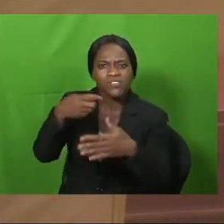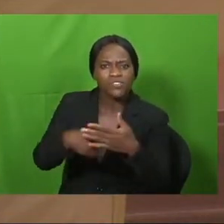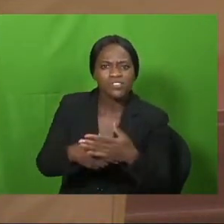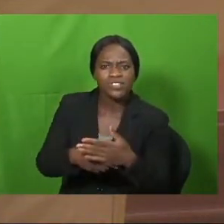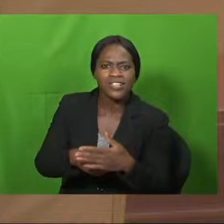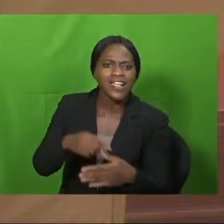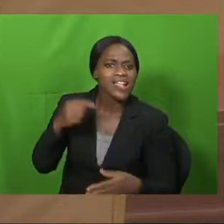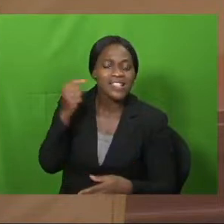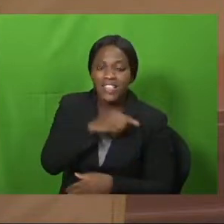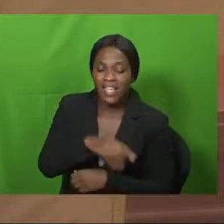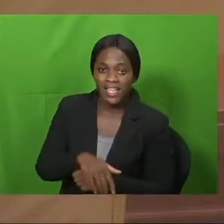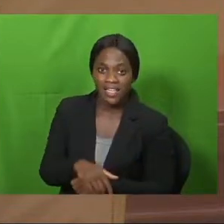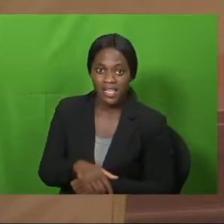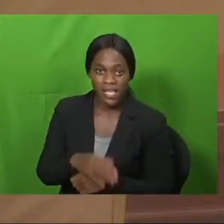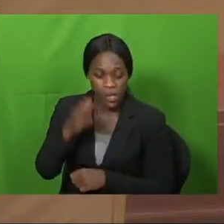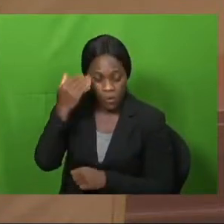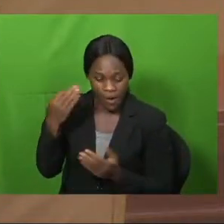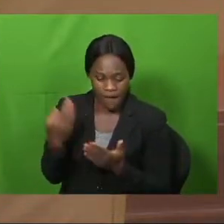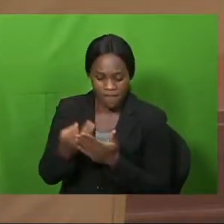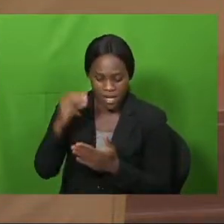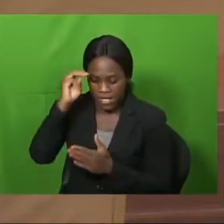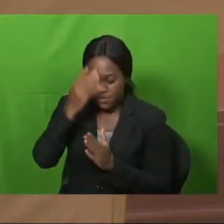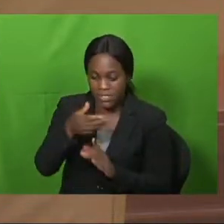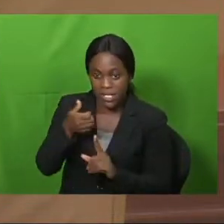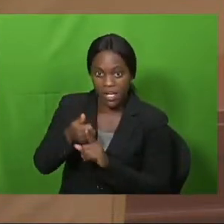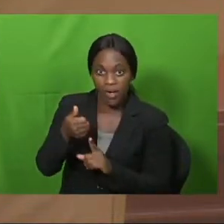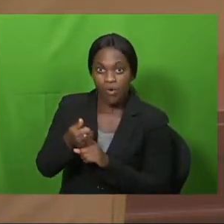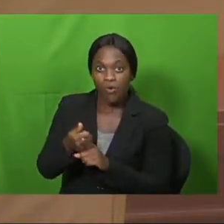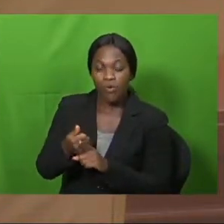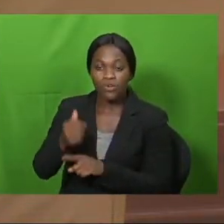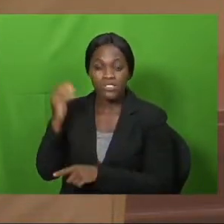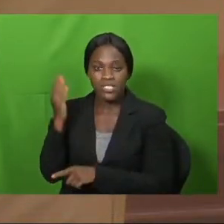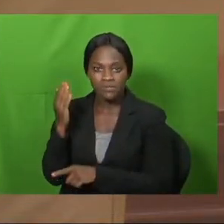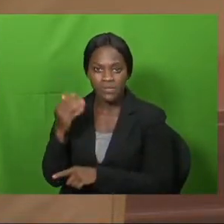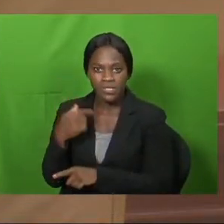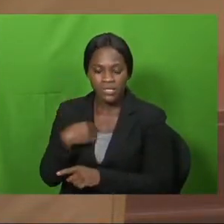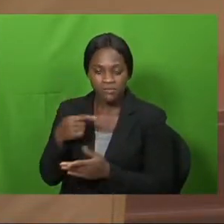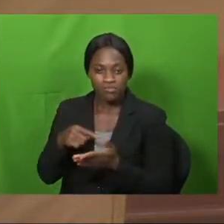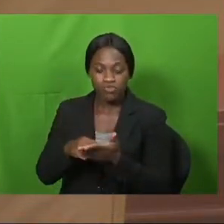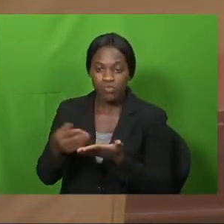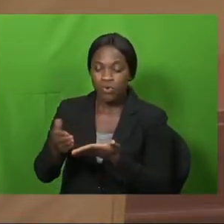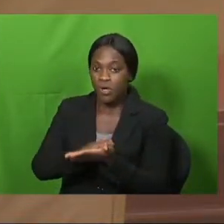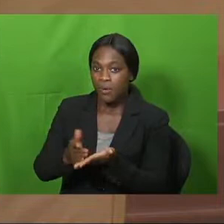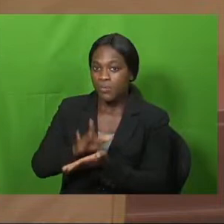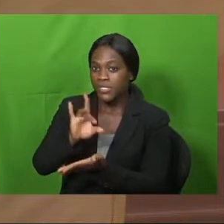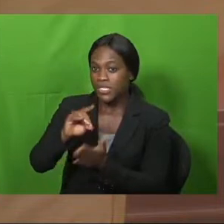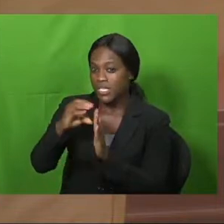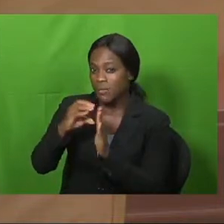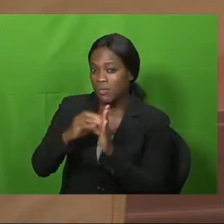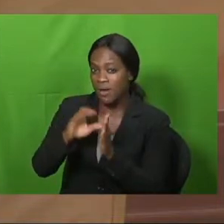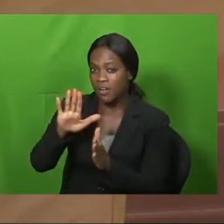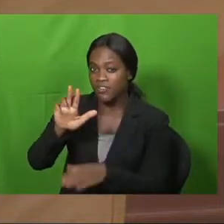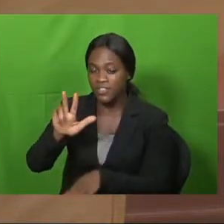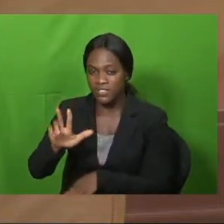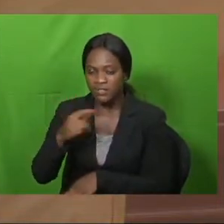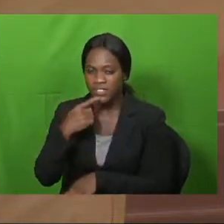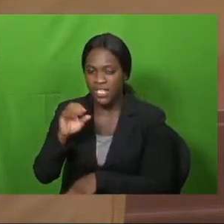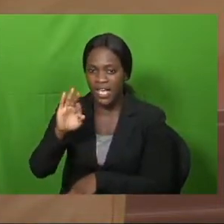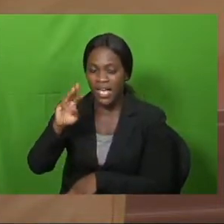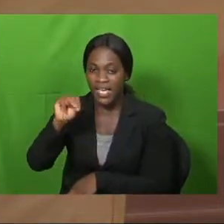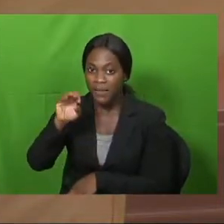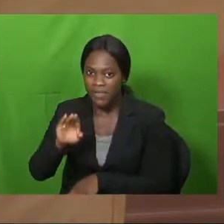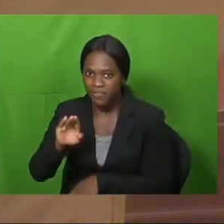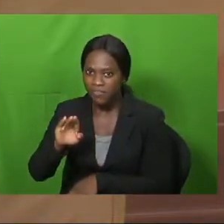because in the finance minister's own statement, and I refer to page 8, paragraph 53, the IMF has compelled